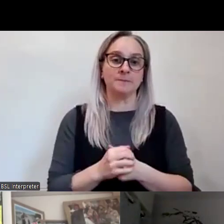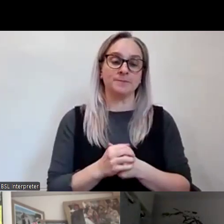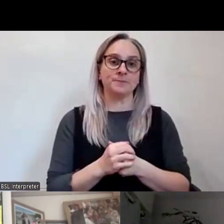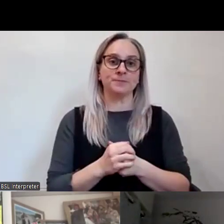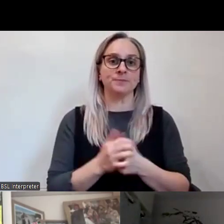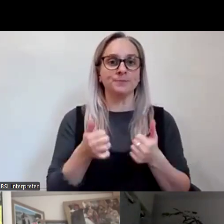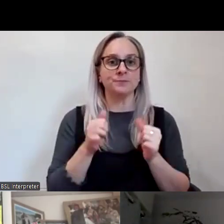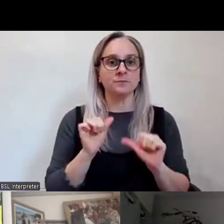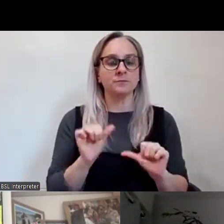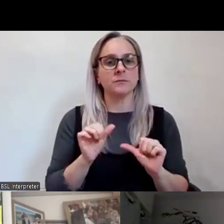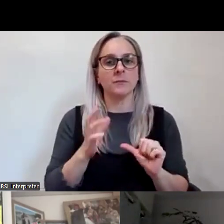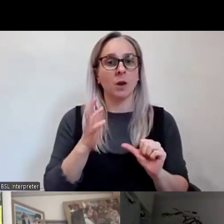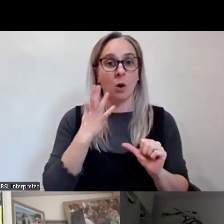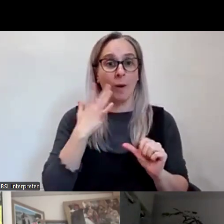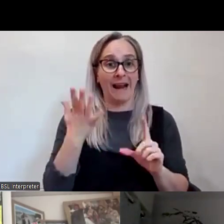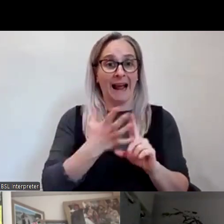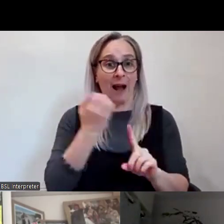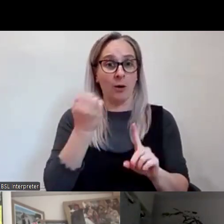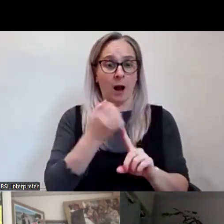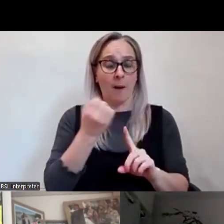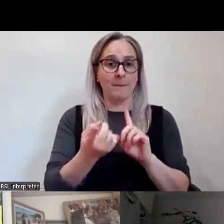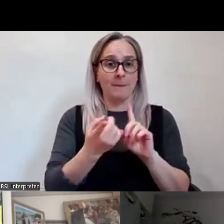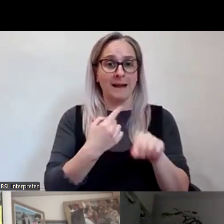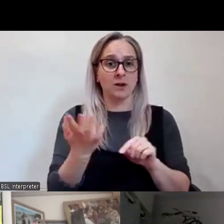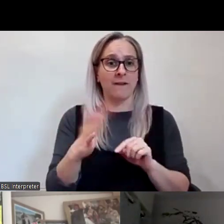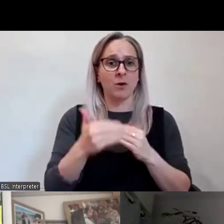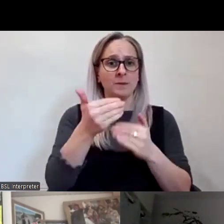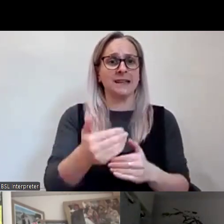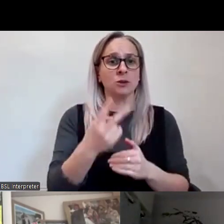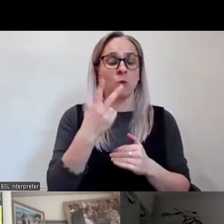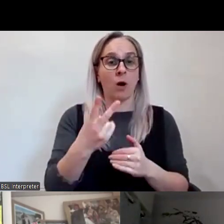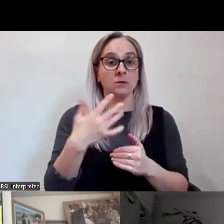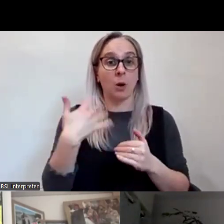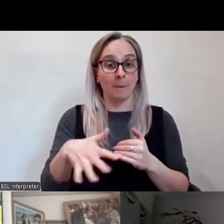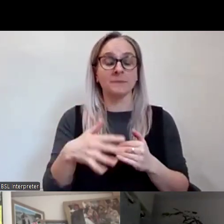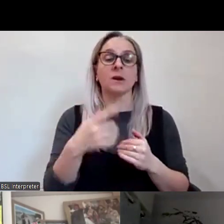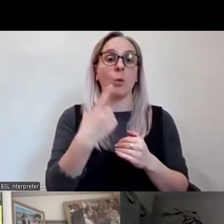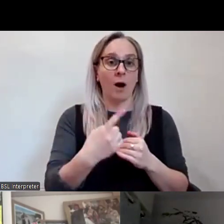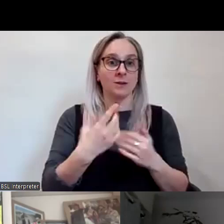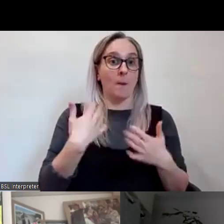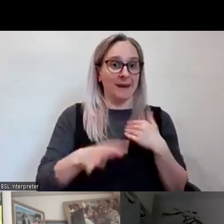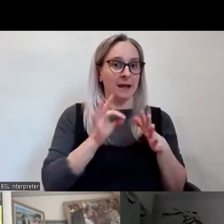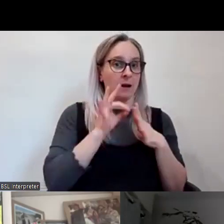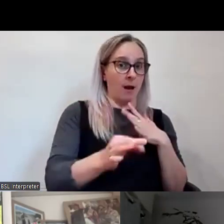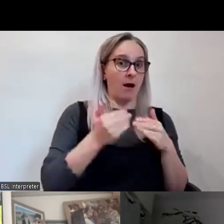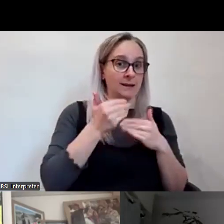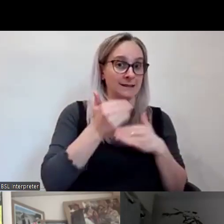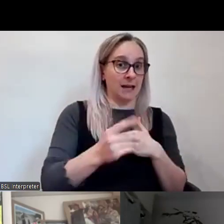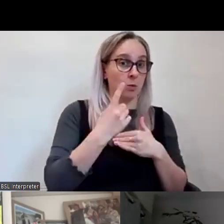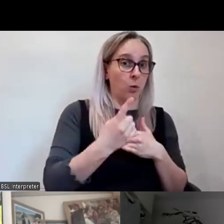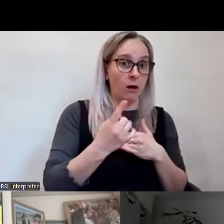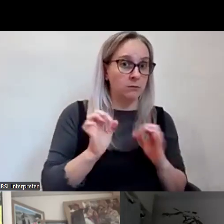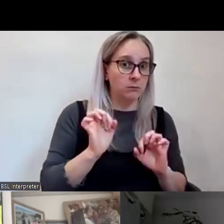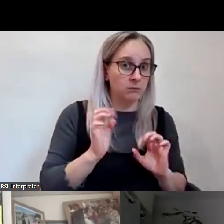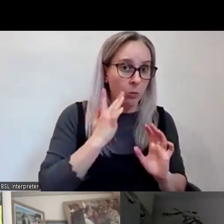you get the outcome answer on stage 1 to know if you're submitting for stage 2? I've actually seen another question pertaining